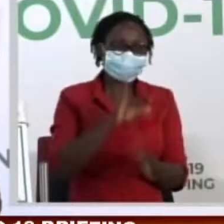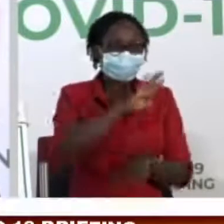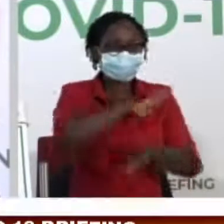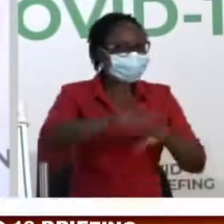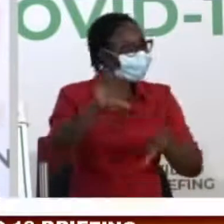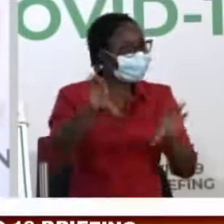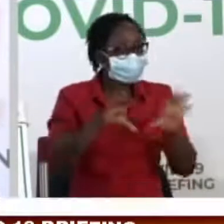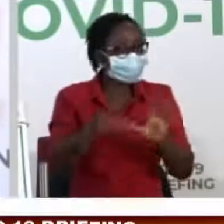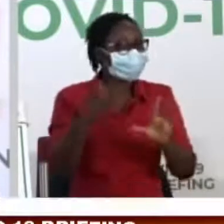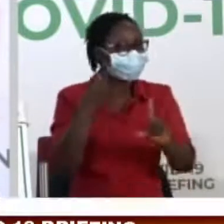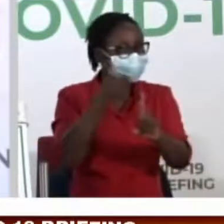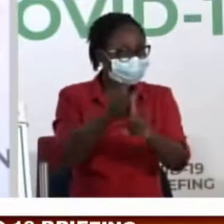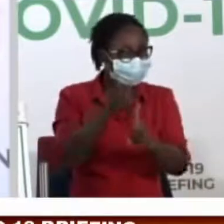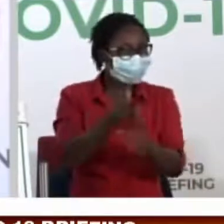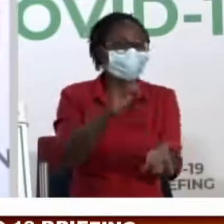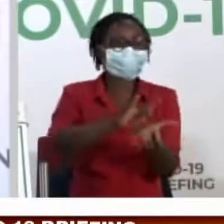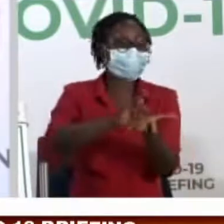please.